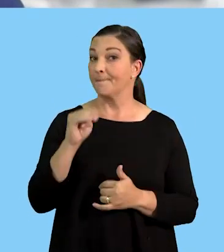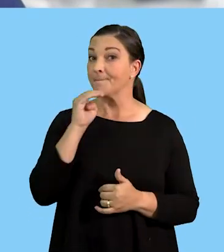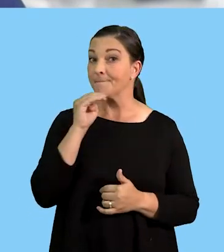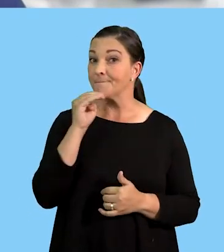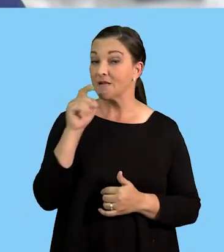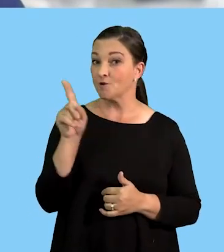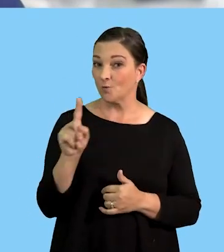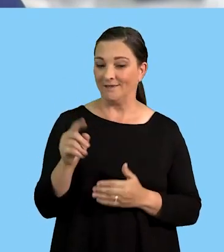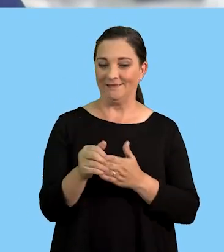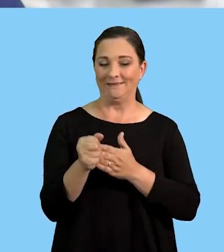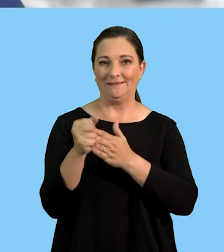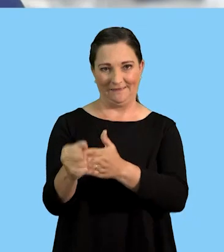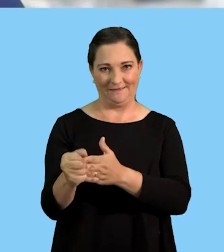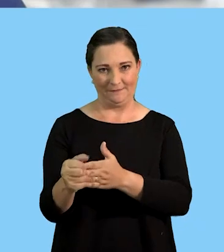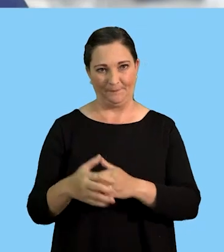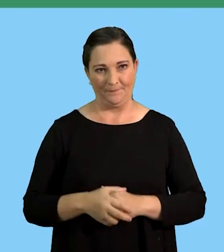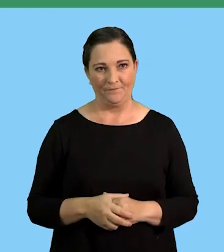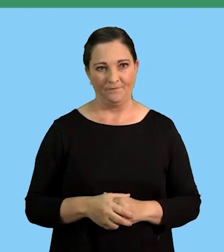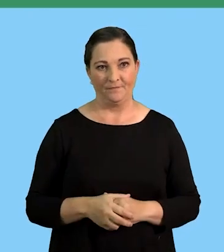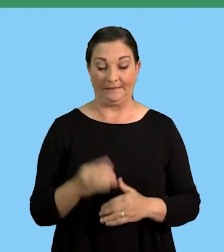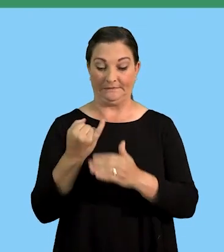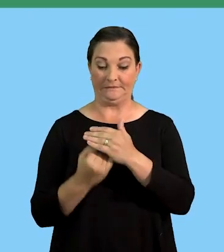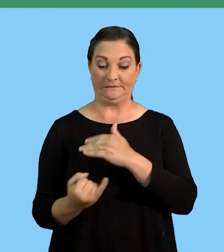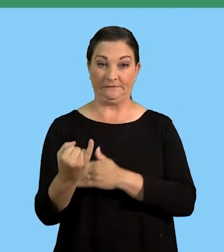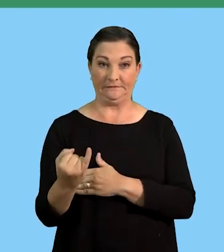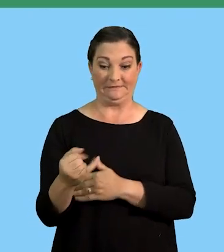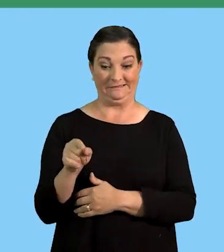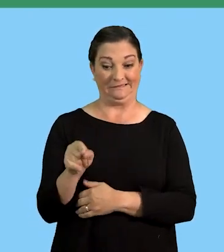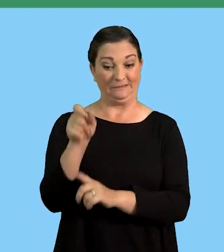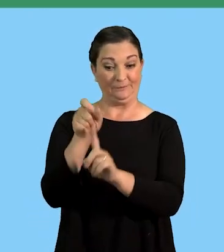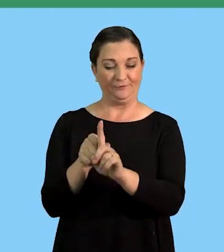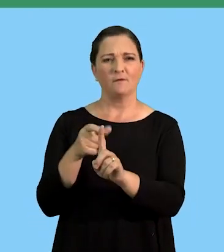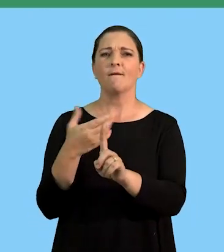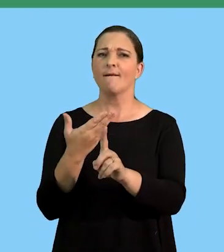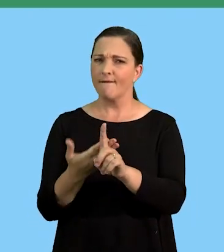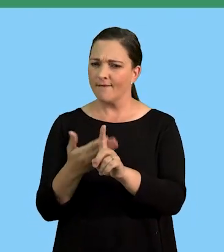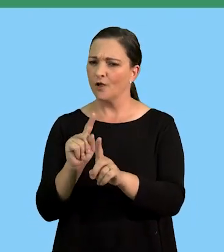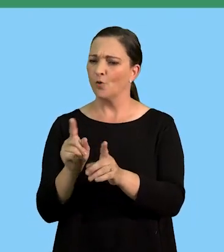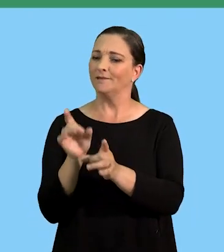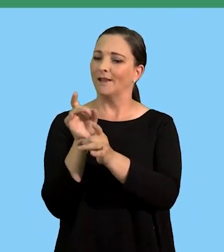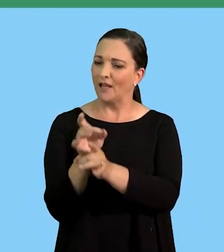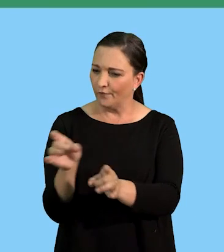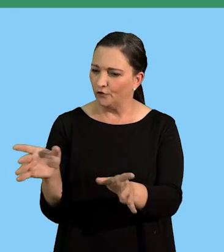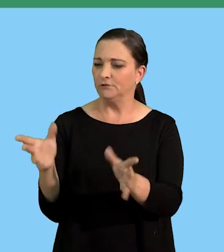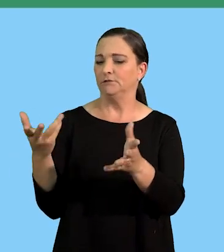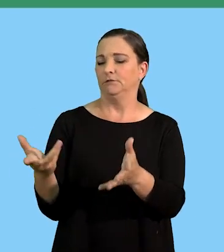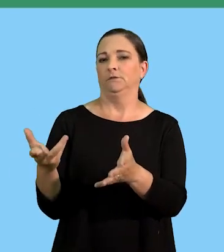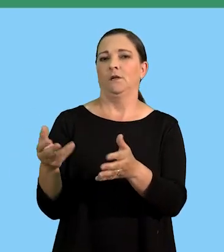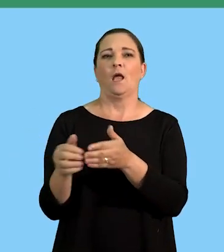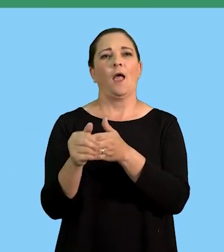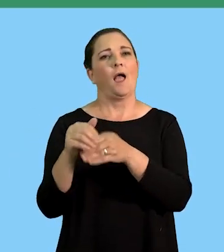of leadership. What do we mean by that? An individual's ability to influence and